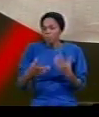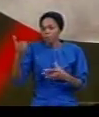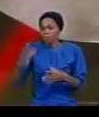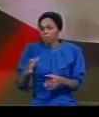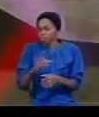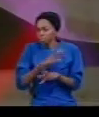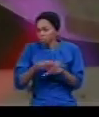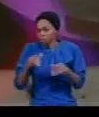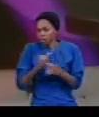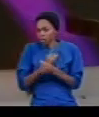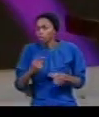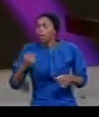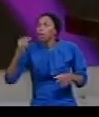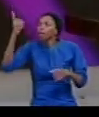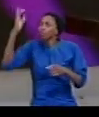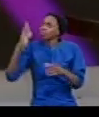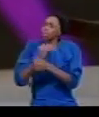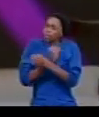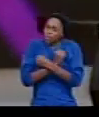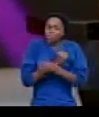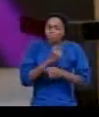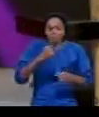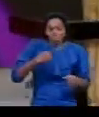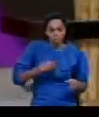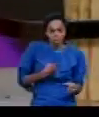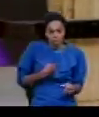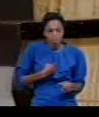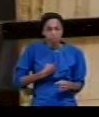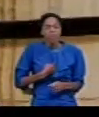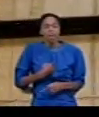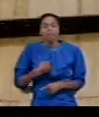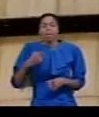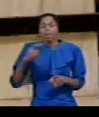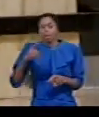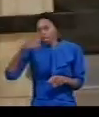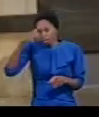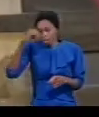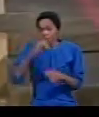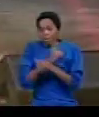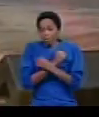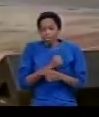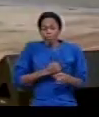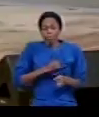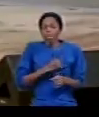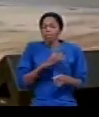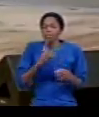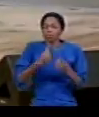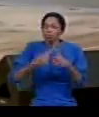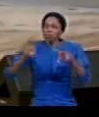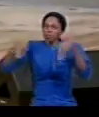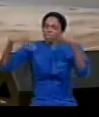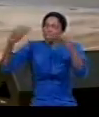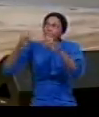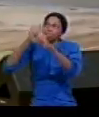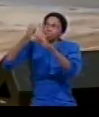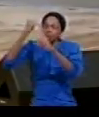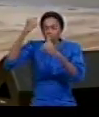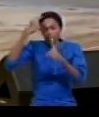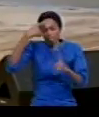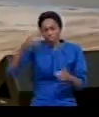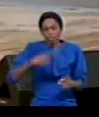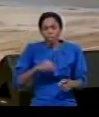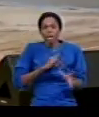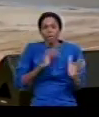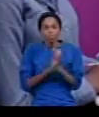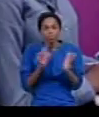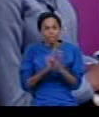Why? Loved me enough to give himself for me. I pray this will be reproduced in every